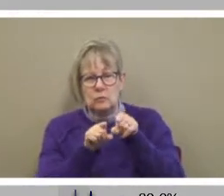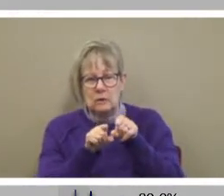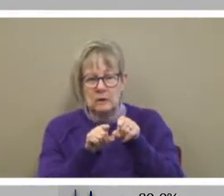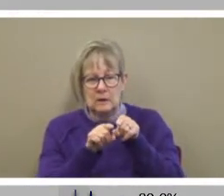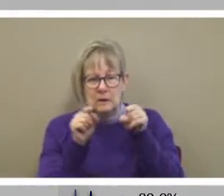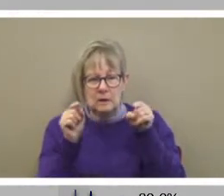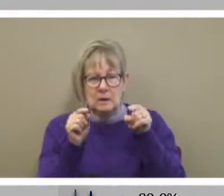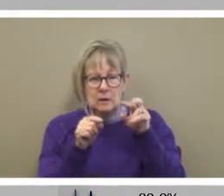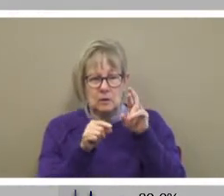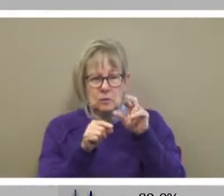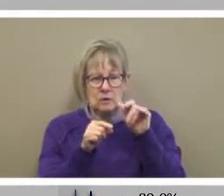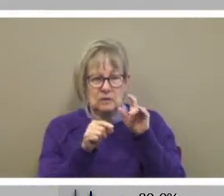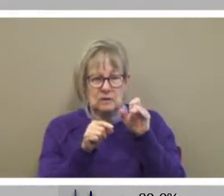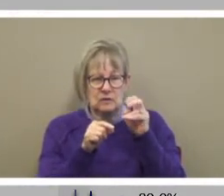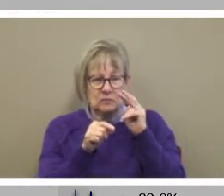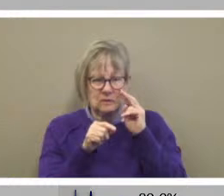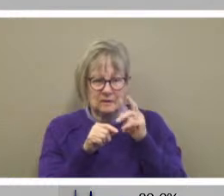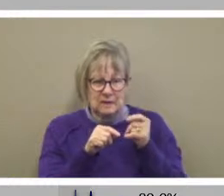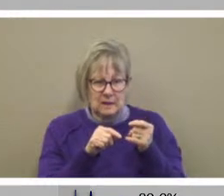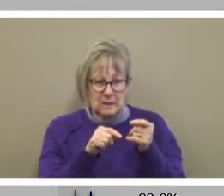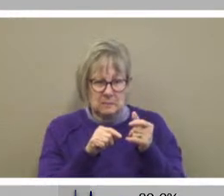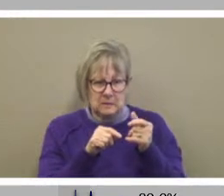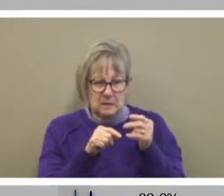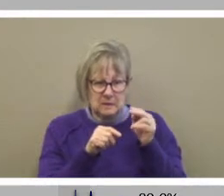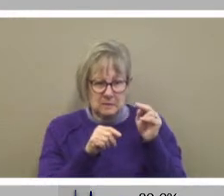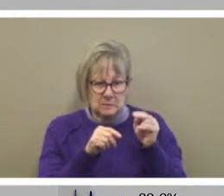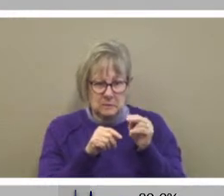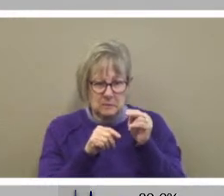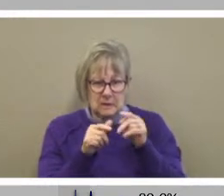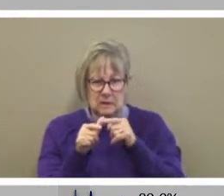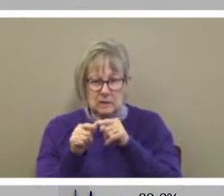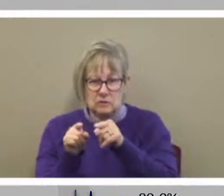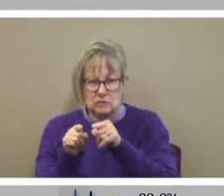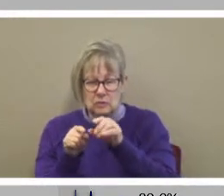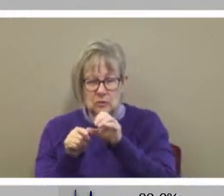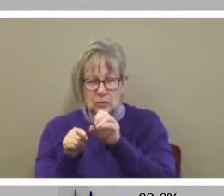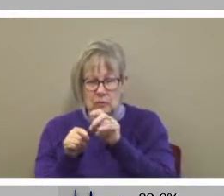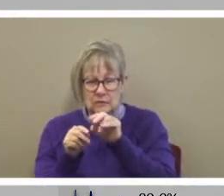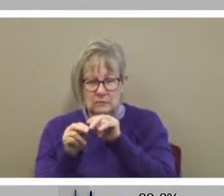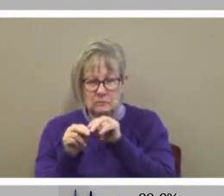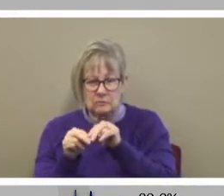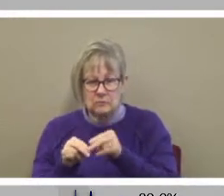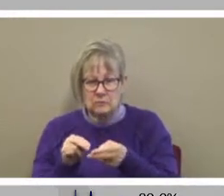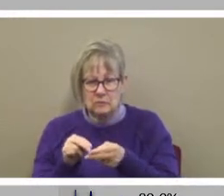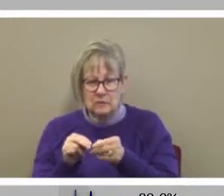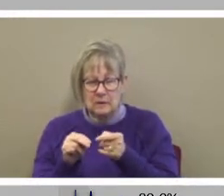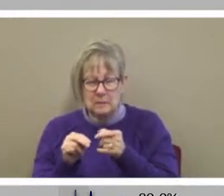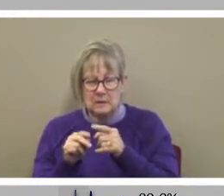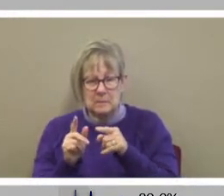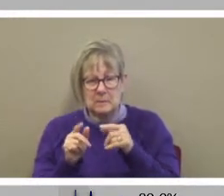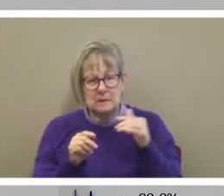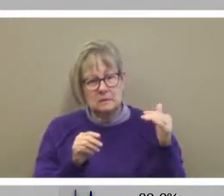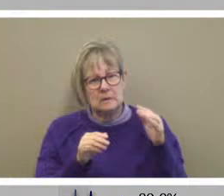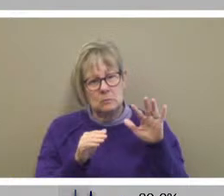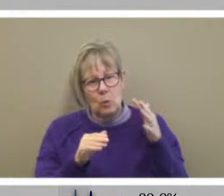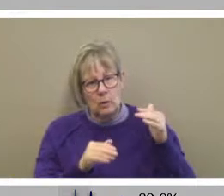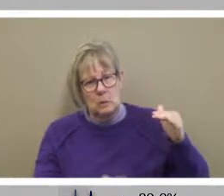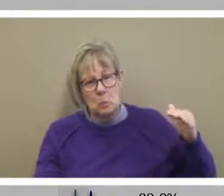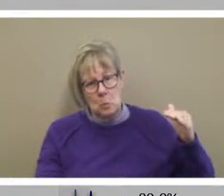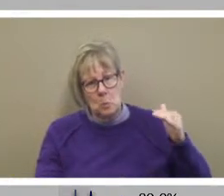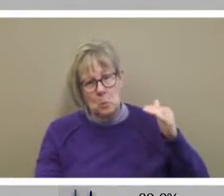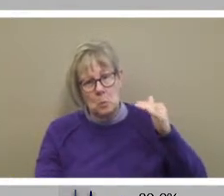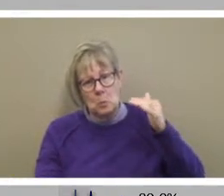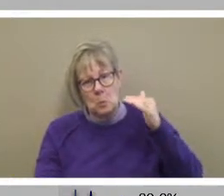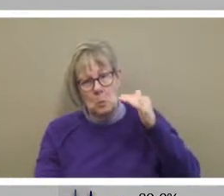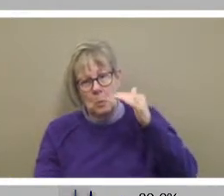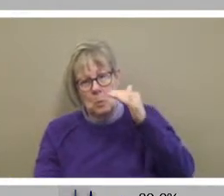downtick. Obviously, during COVID, a little bit of a downtick, but then it bounced back right away. And so that's the orange line, the six-month smoothing, really highlights that